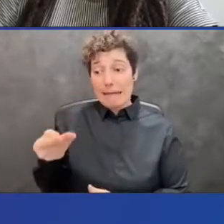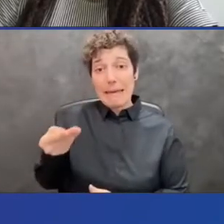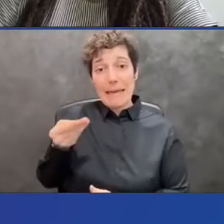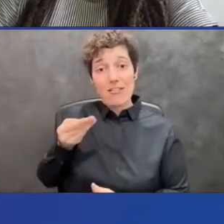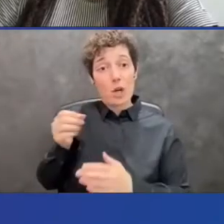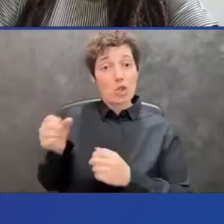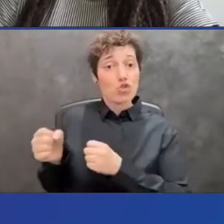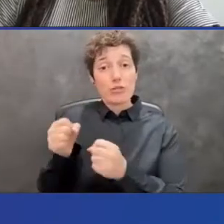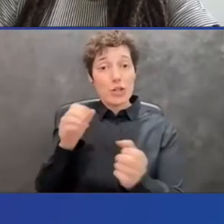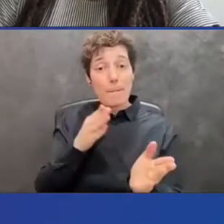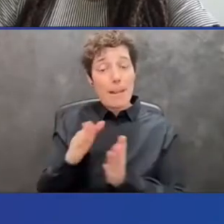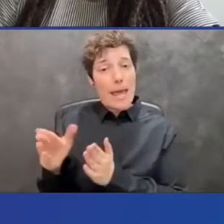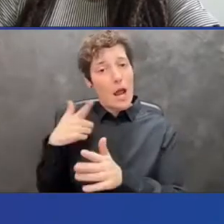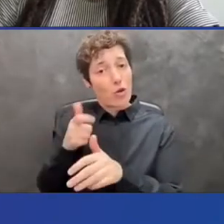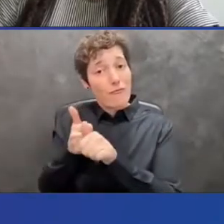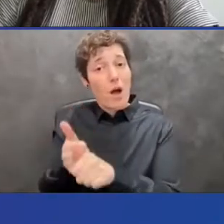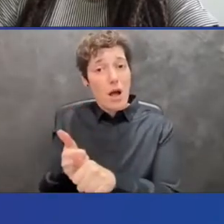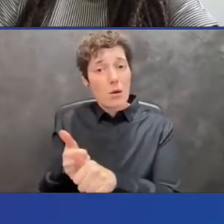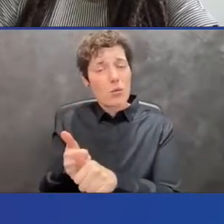But sort of the